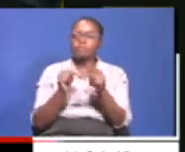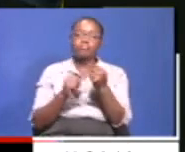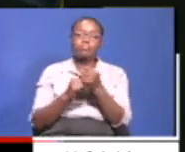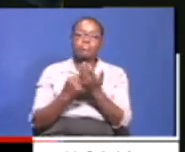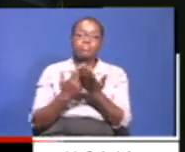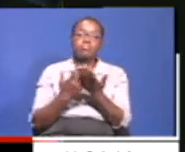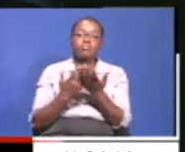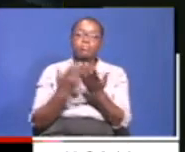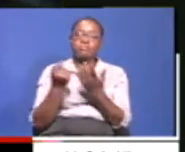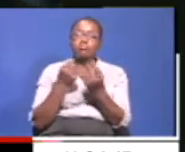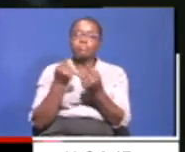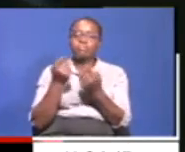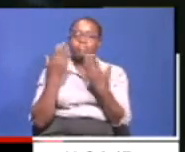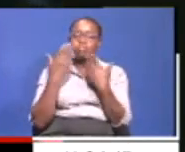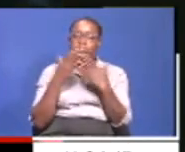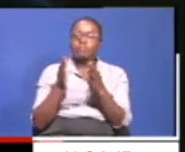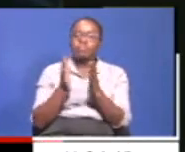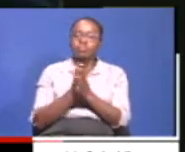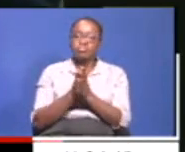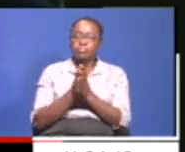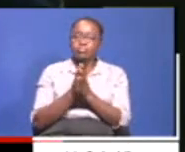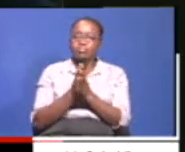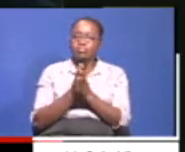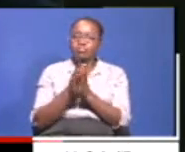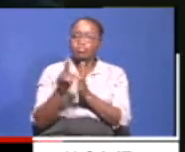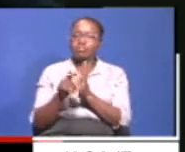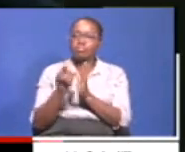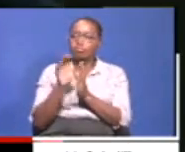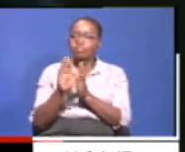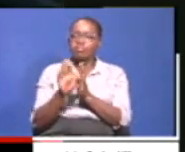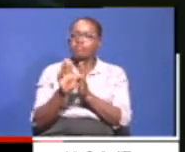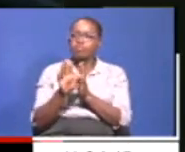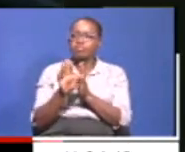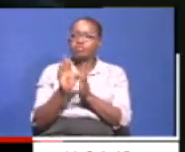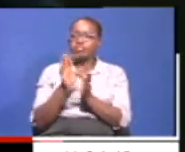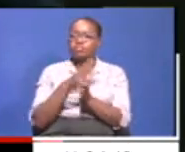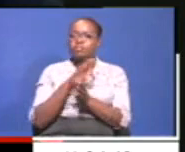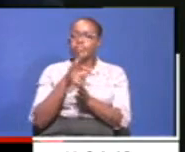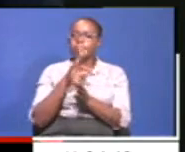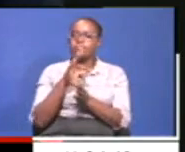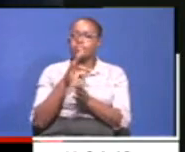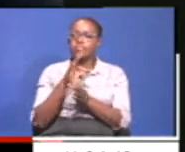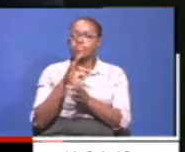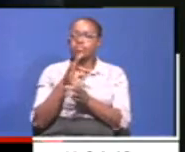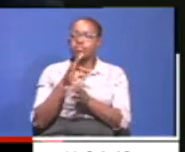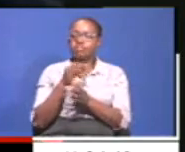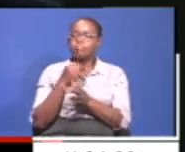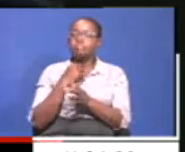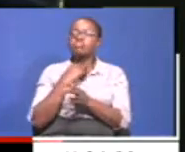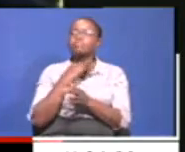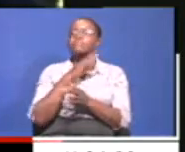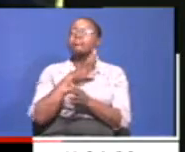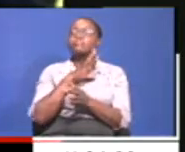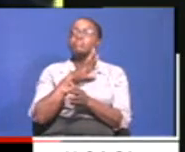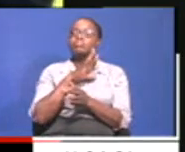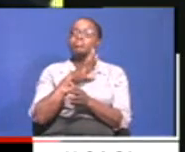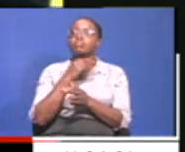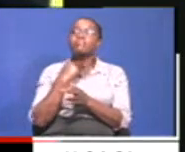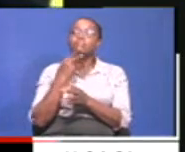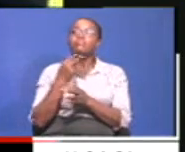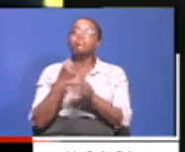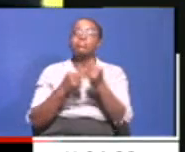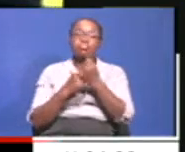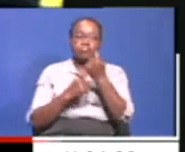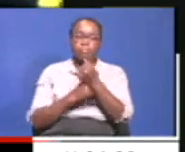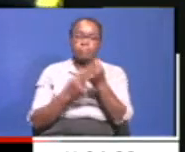we finish. We need you in a spiritual and in a loud voice out there to support us.